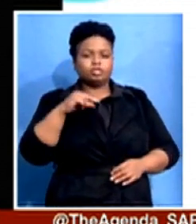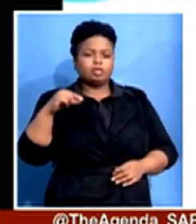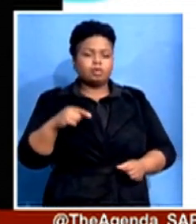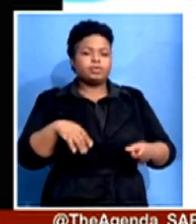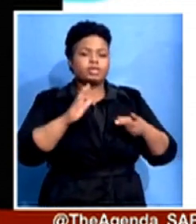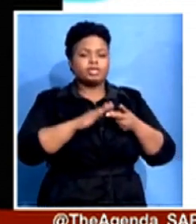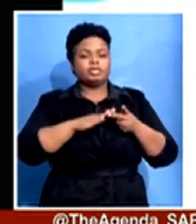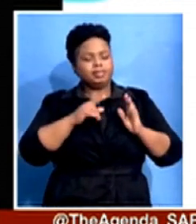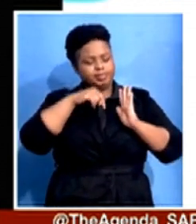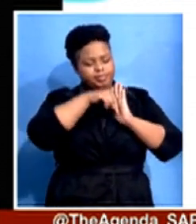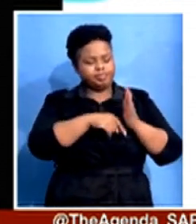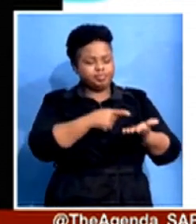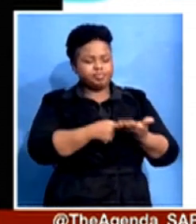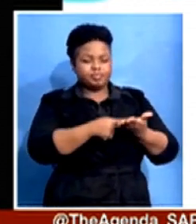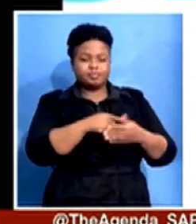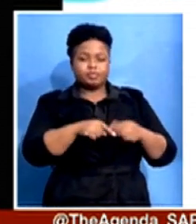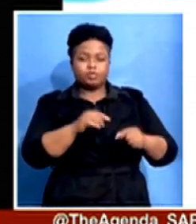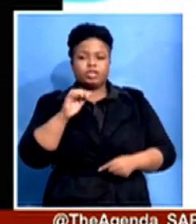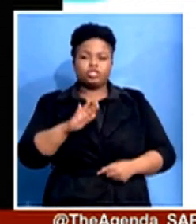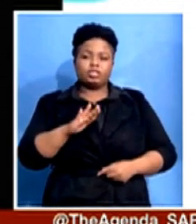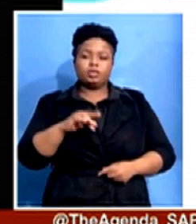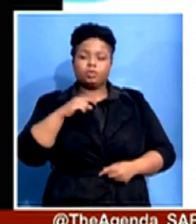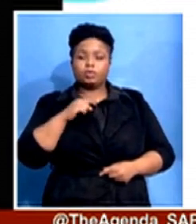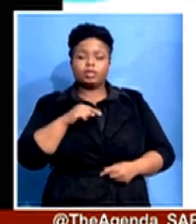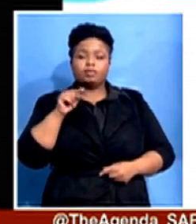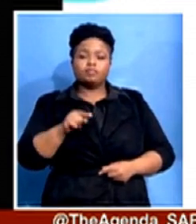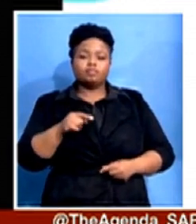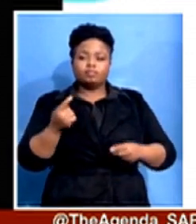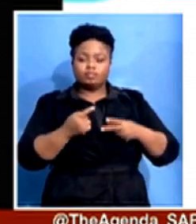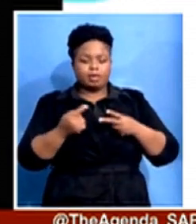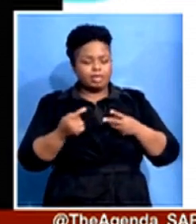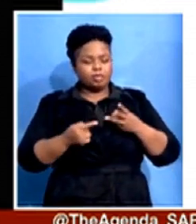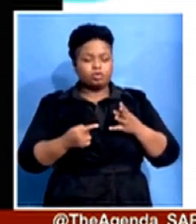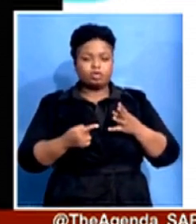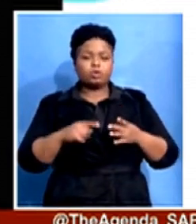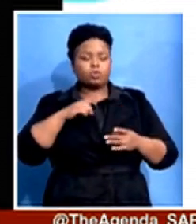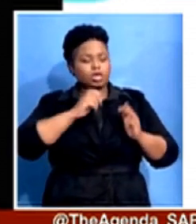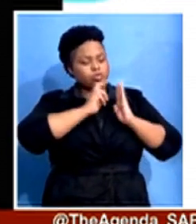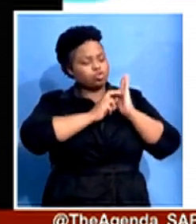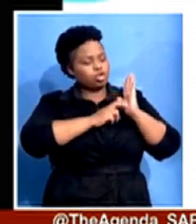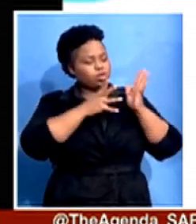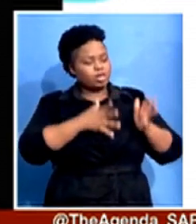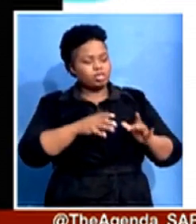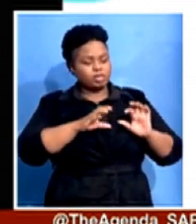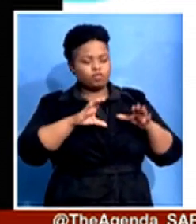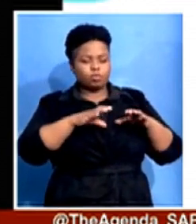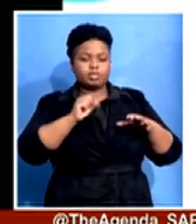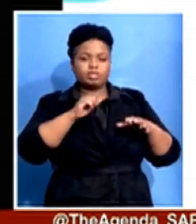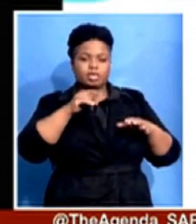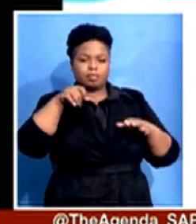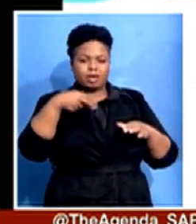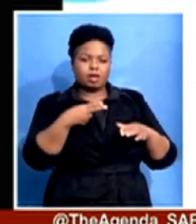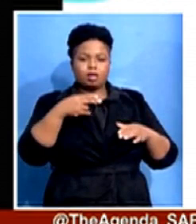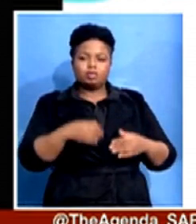have gone in place. And, you know, for us as a regulator, it's always quite good that we see the plans that the country